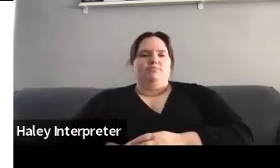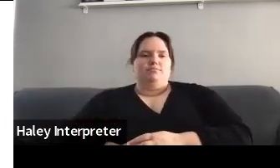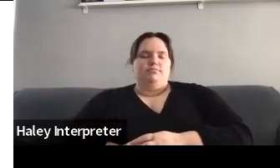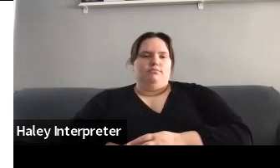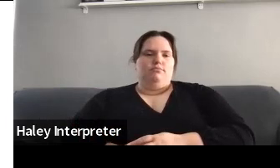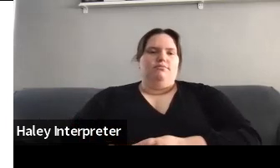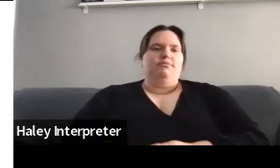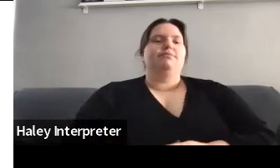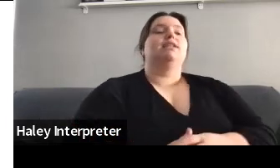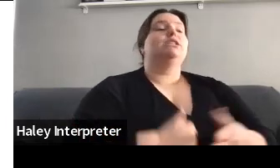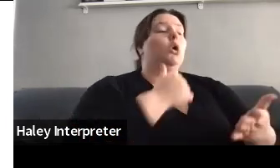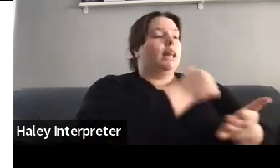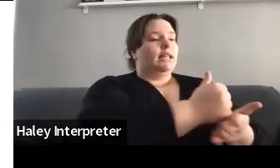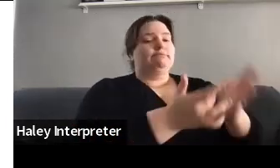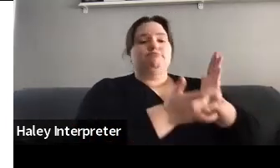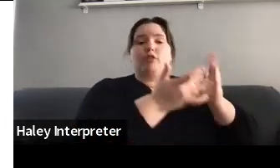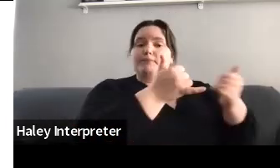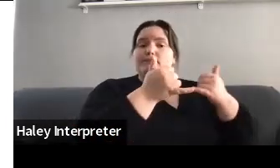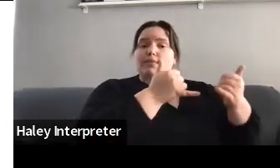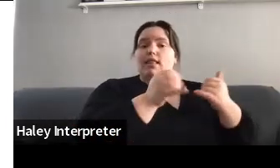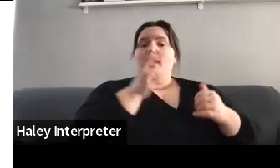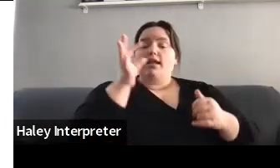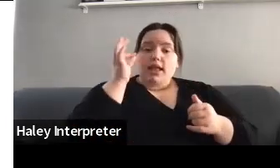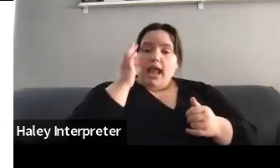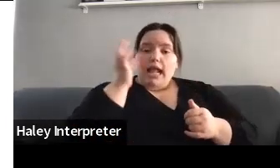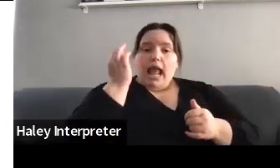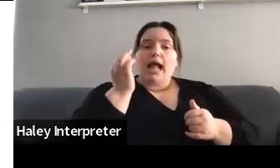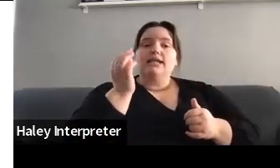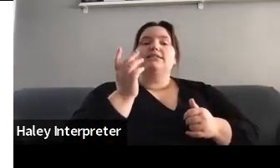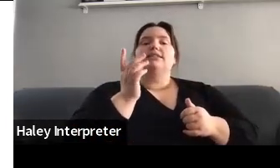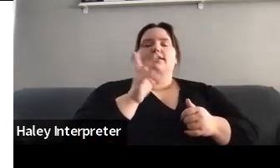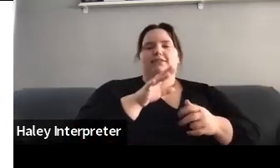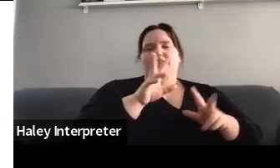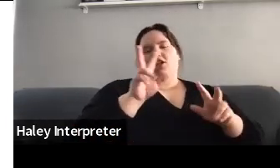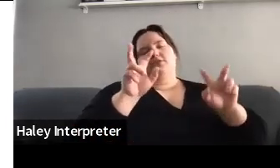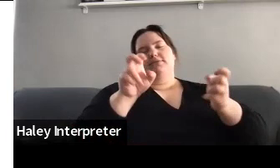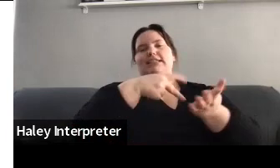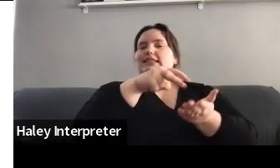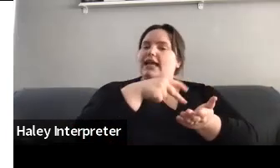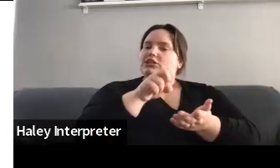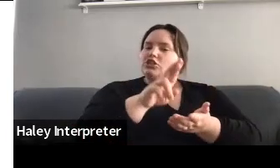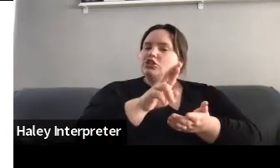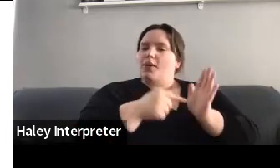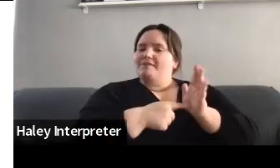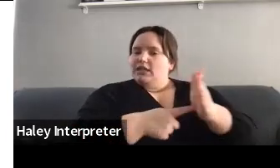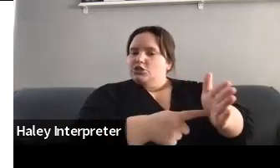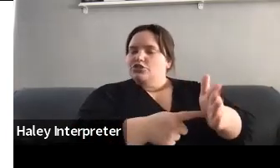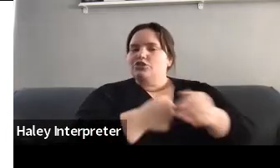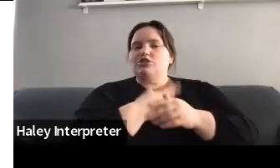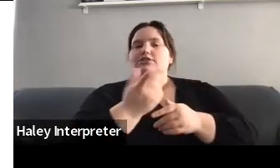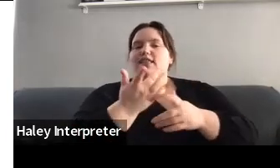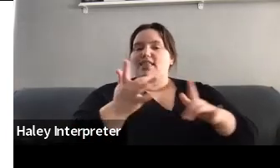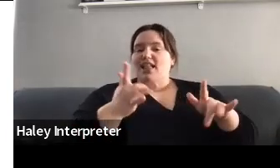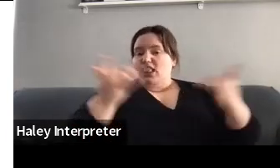for play, they're cat dancers, fishers. I really like these because they're lightweight. Sometimes they're just